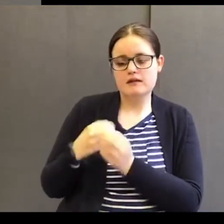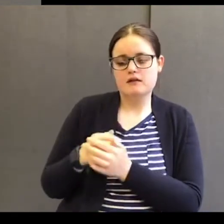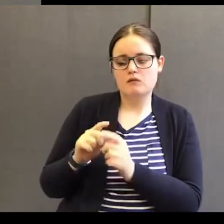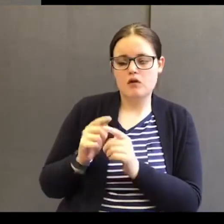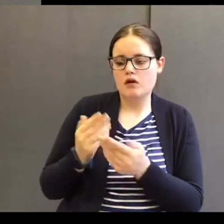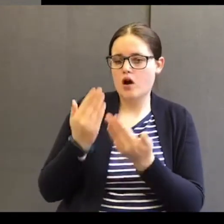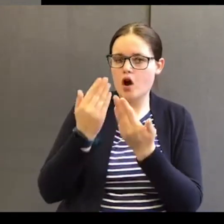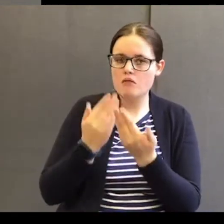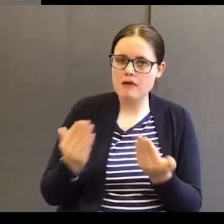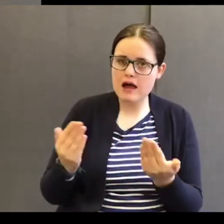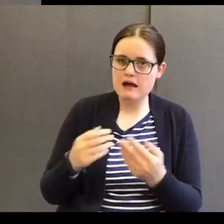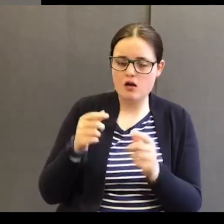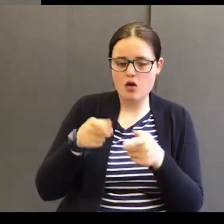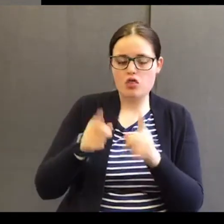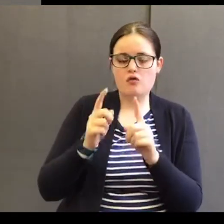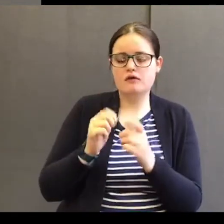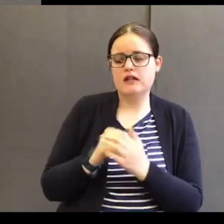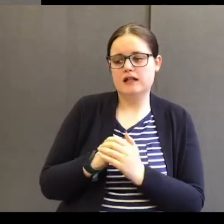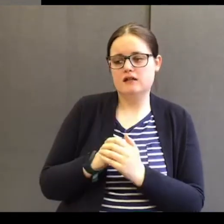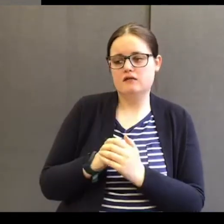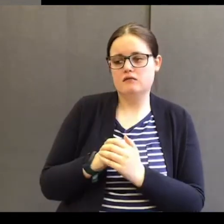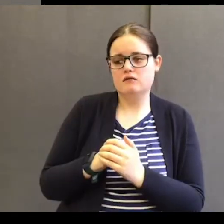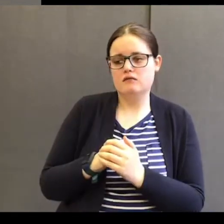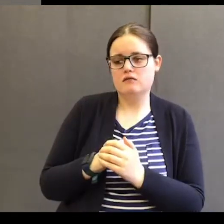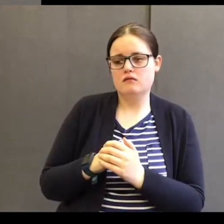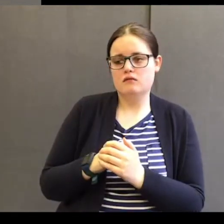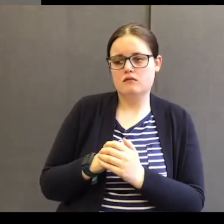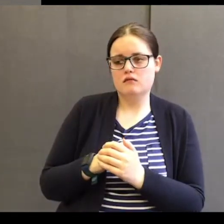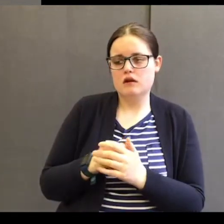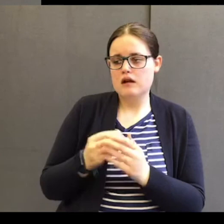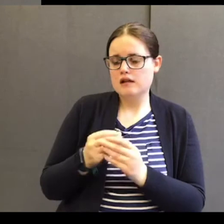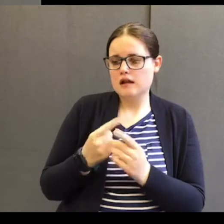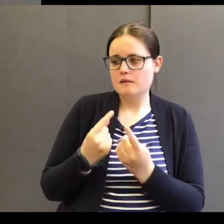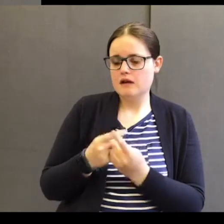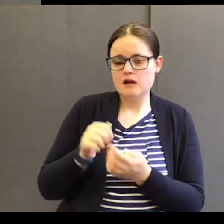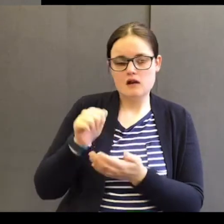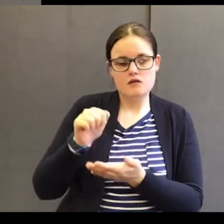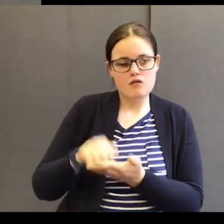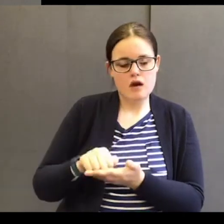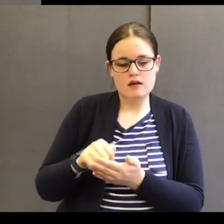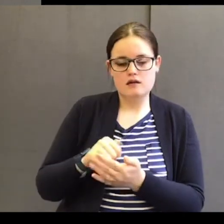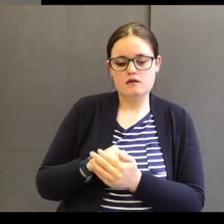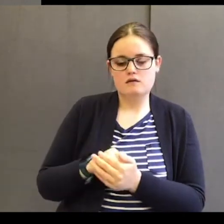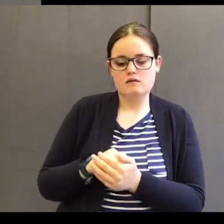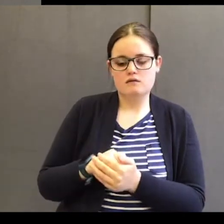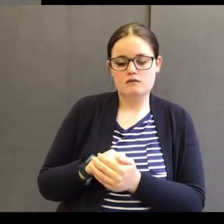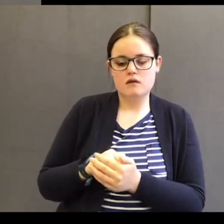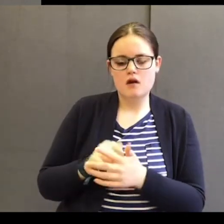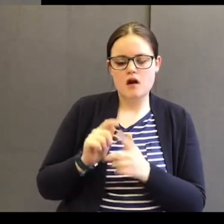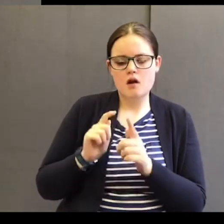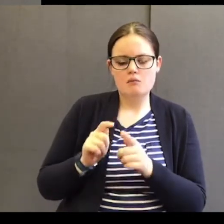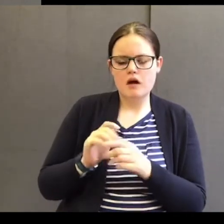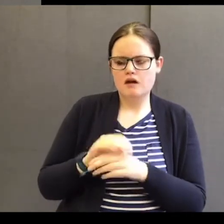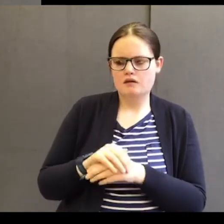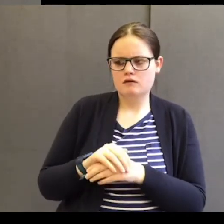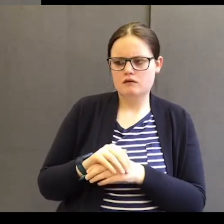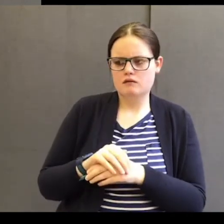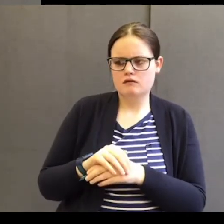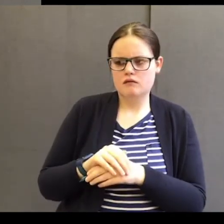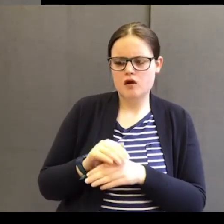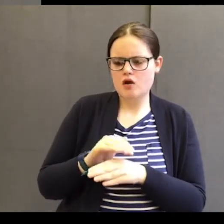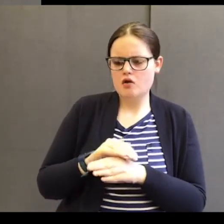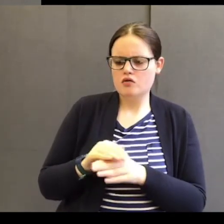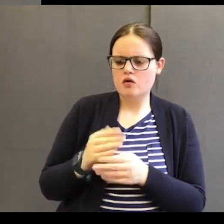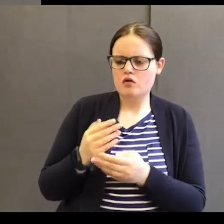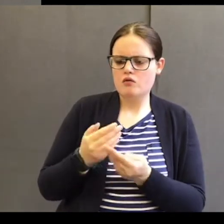have responsibilities to obey authorities where it's something that's right,